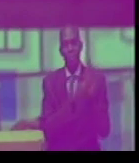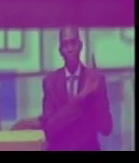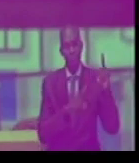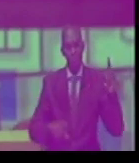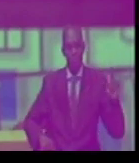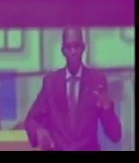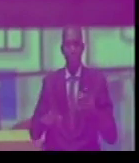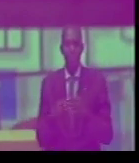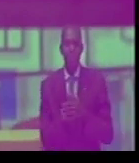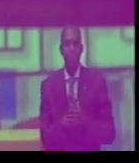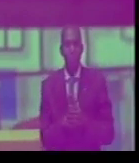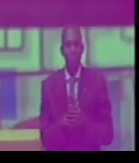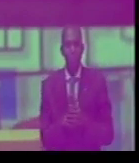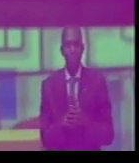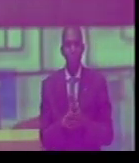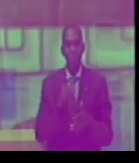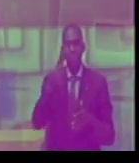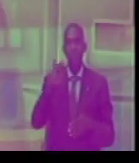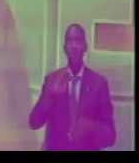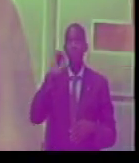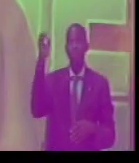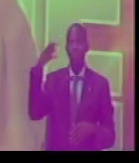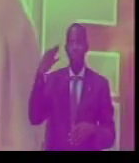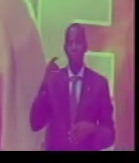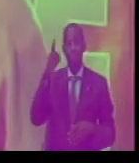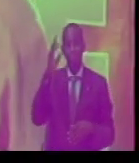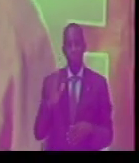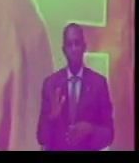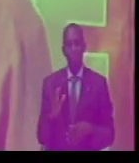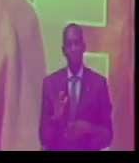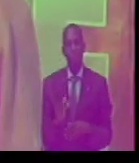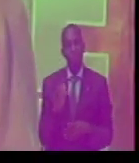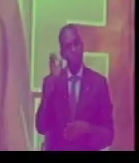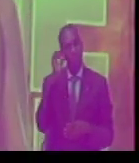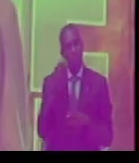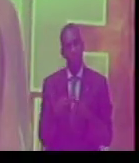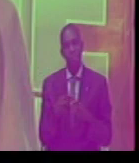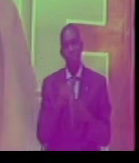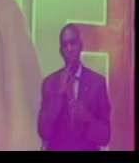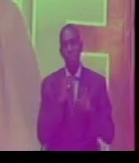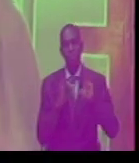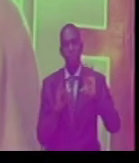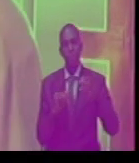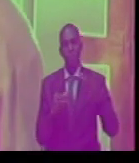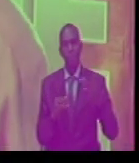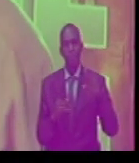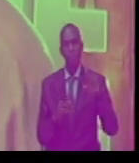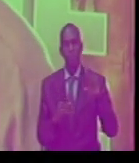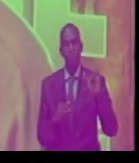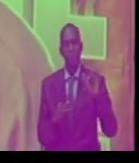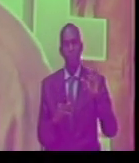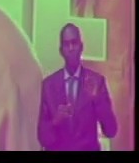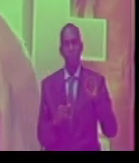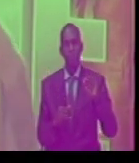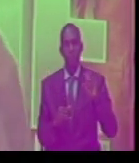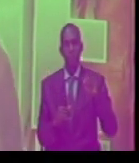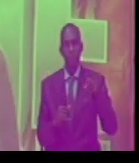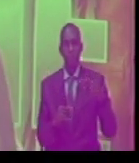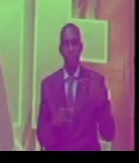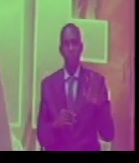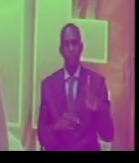Lord. I say praise the Lord. By the grace of God, my name is Christopher Sarki,